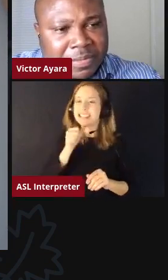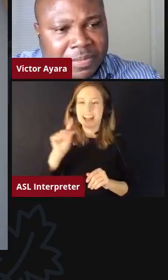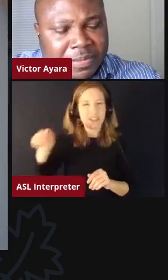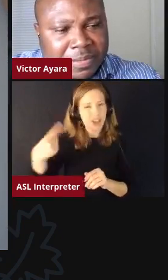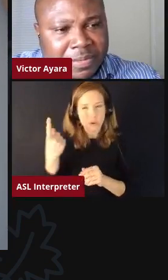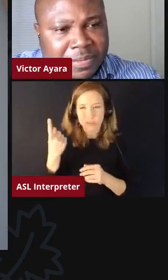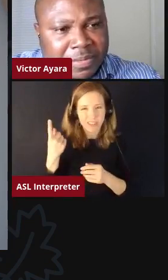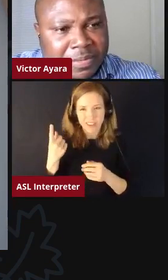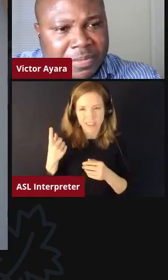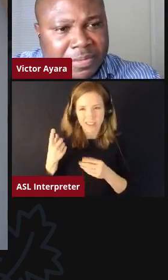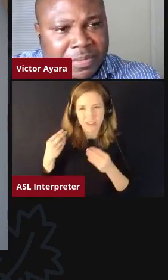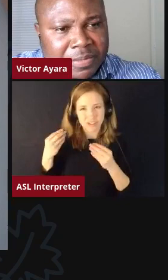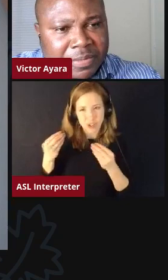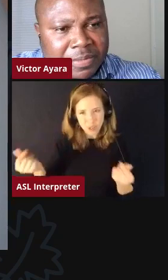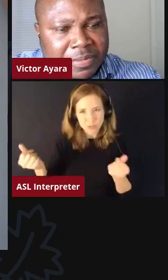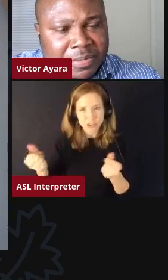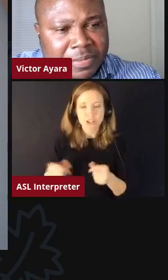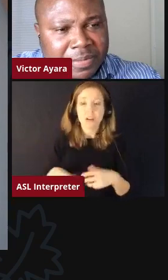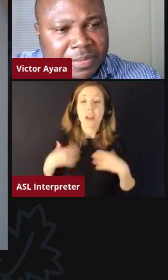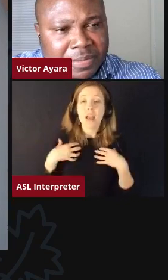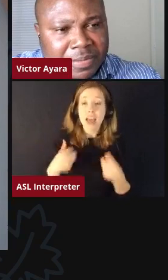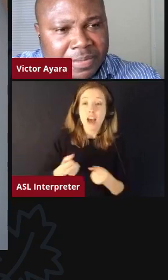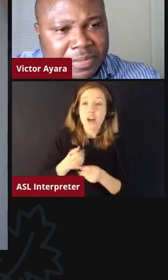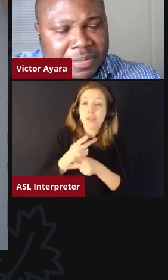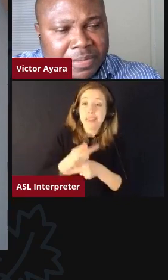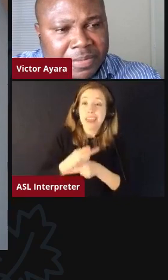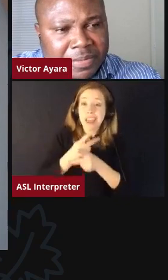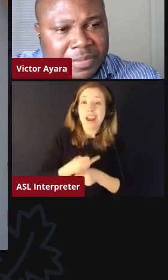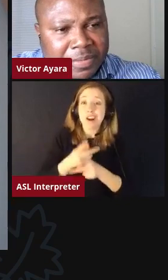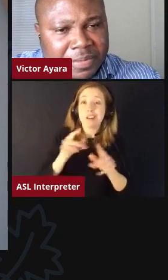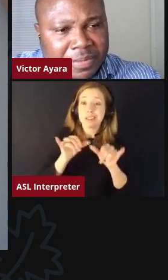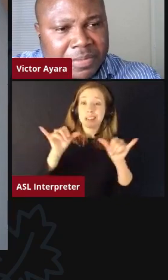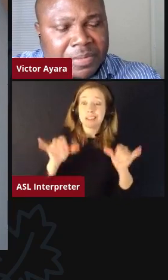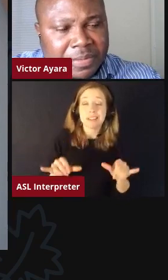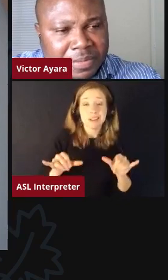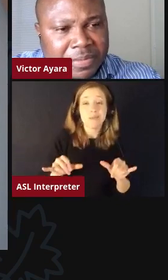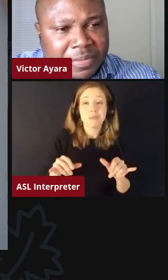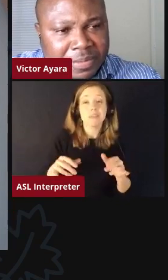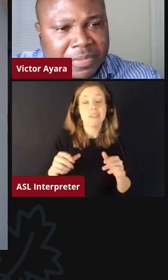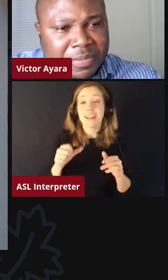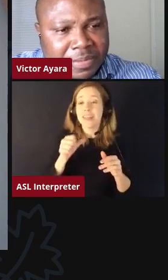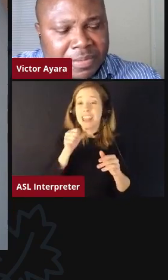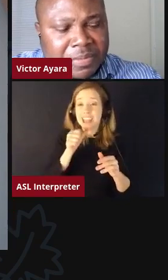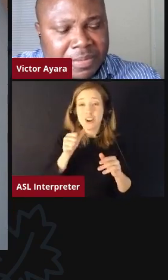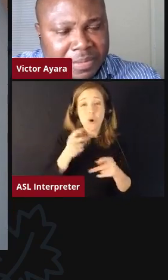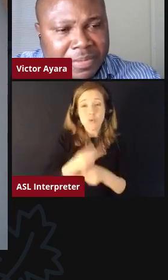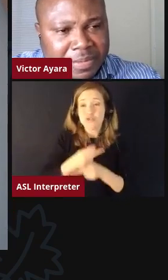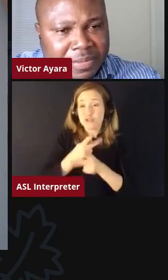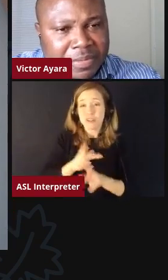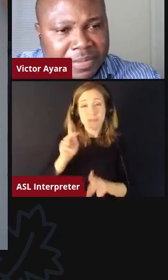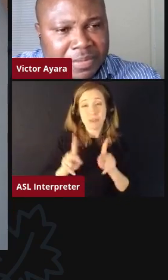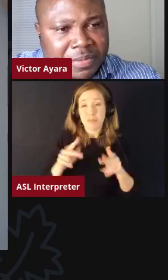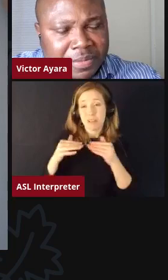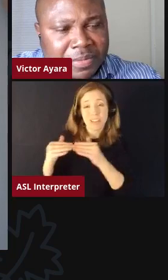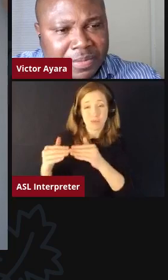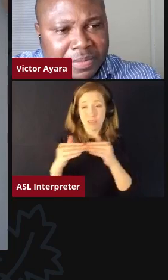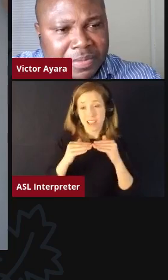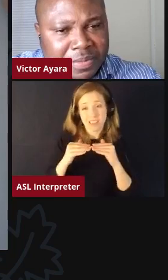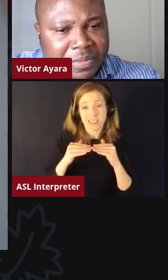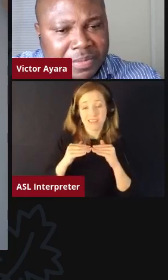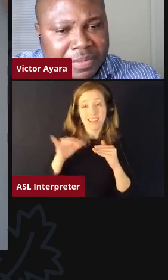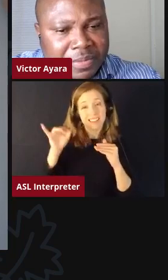don't necessarily treat everyone equally. There's a lot of work describing that, and so this